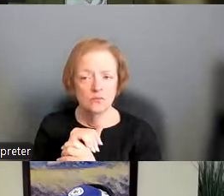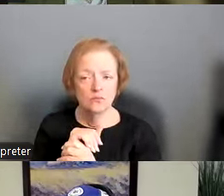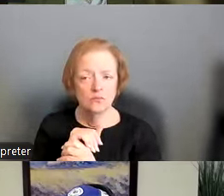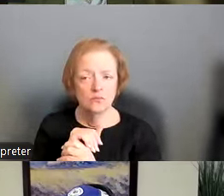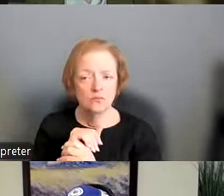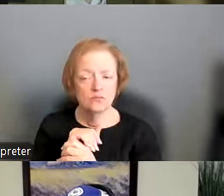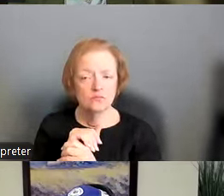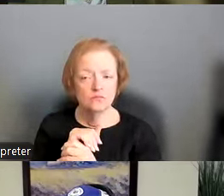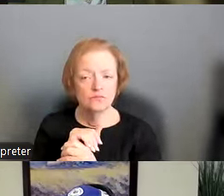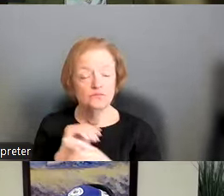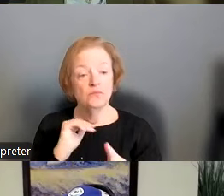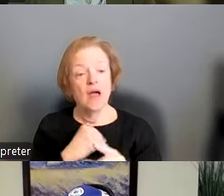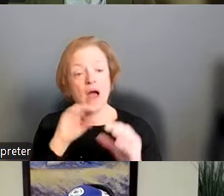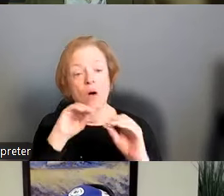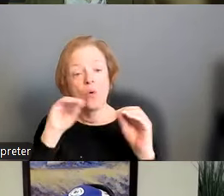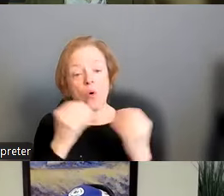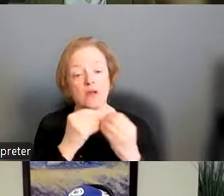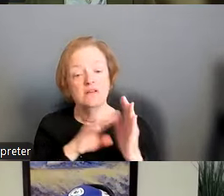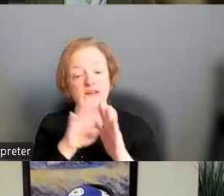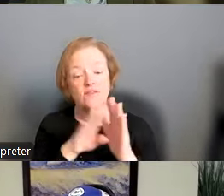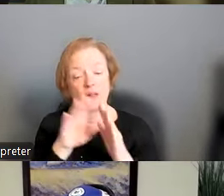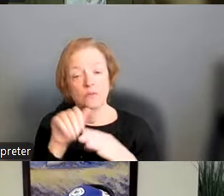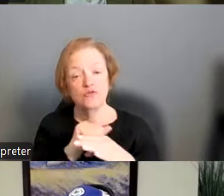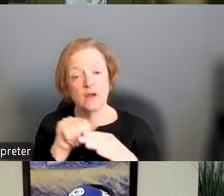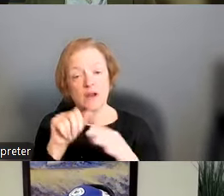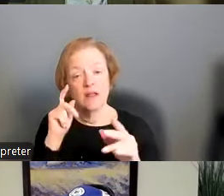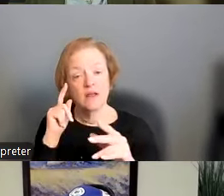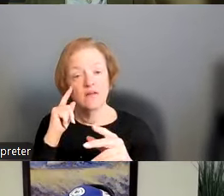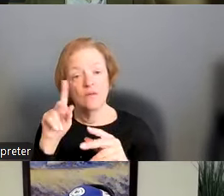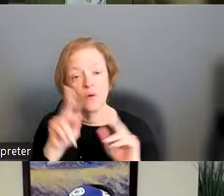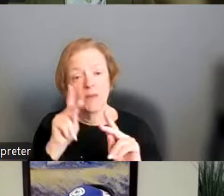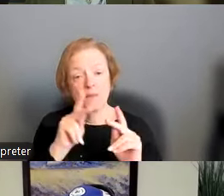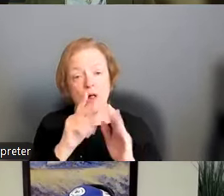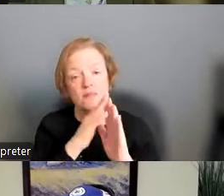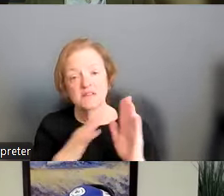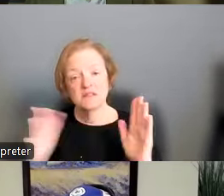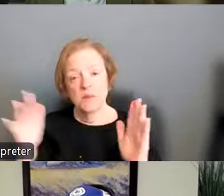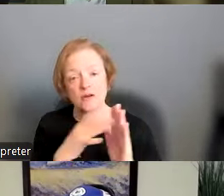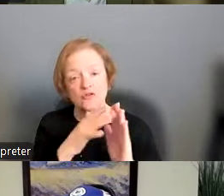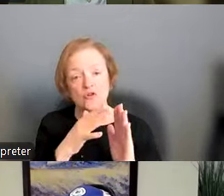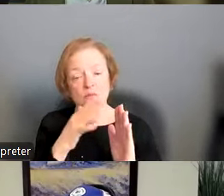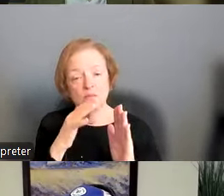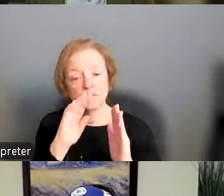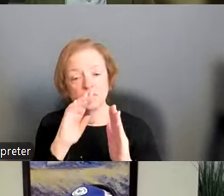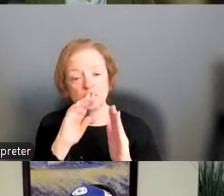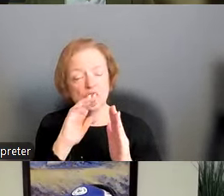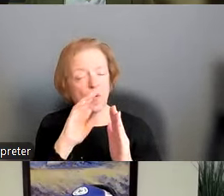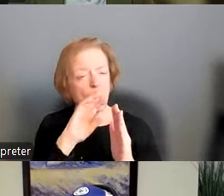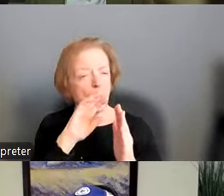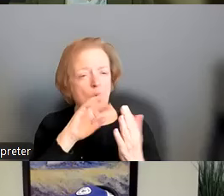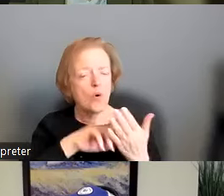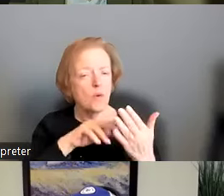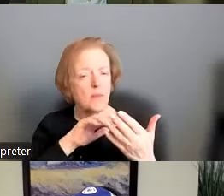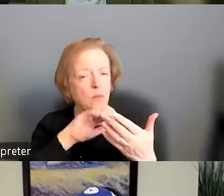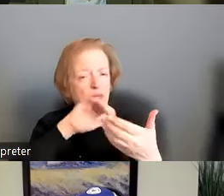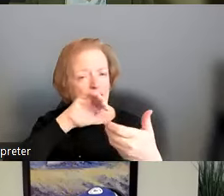Our organization developed training for folks on the spectrum. What does the collaboration with KF Stride normally look like? Is there a